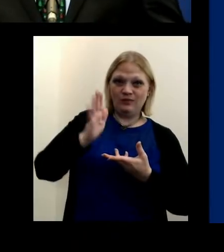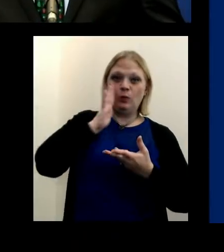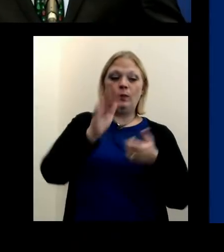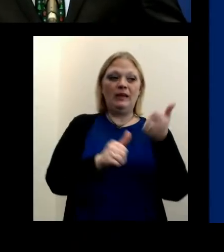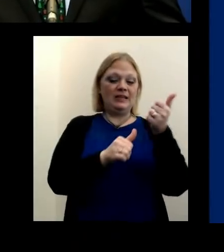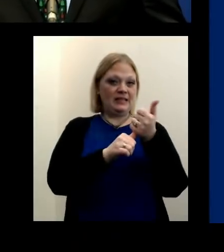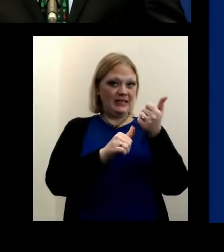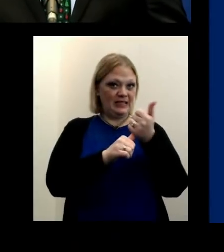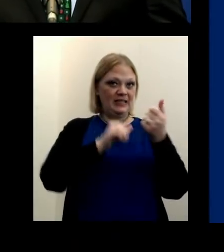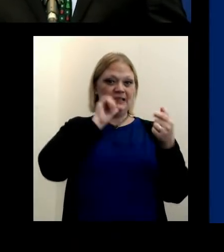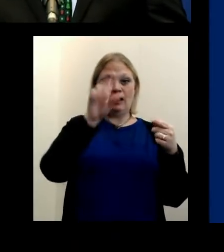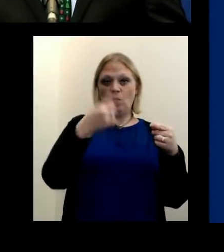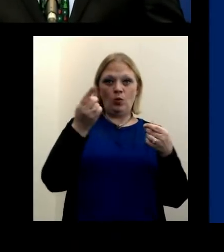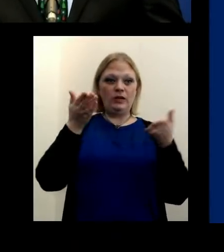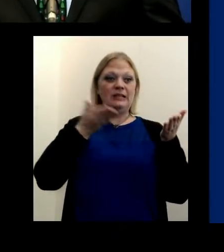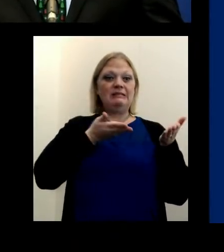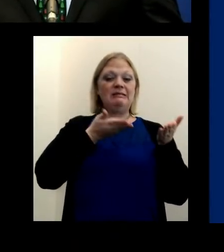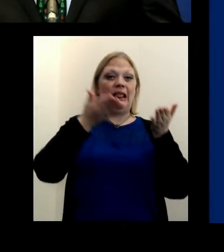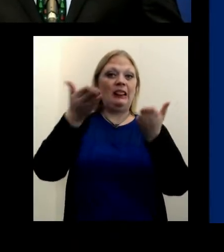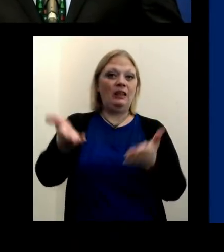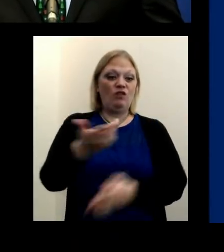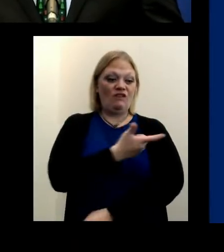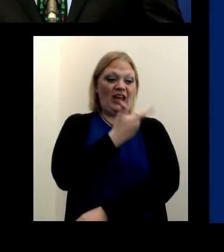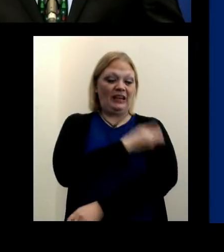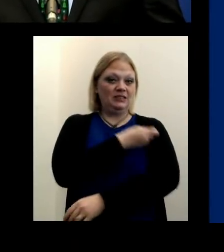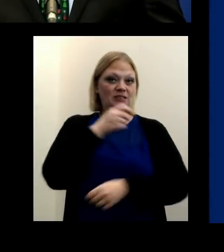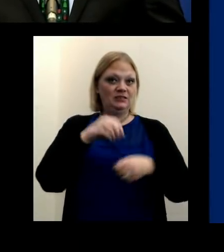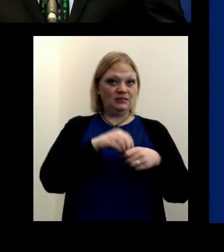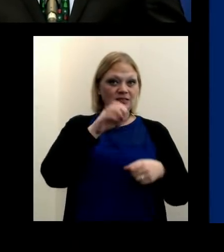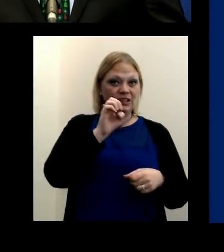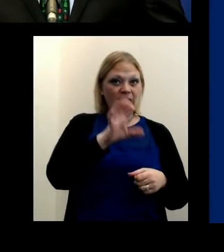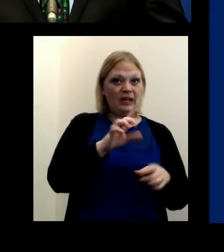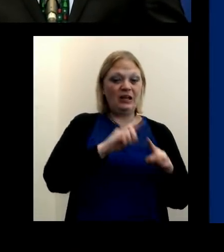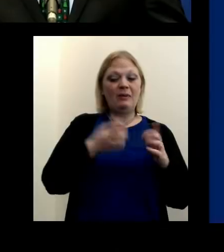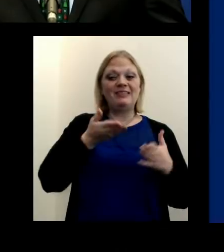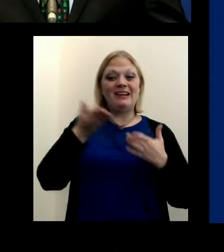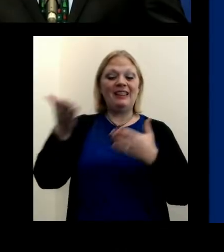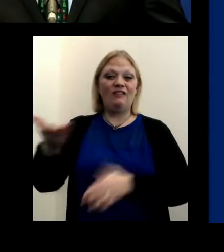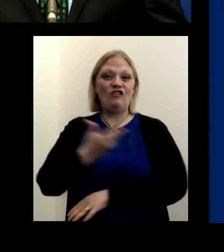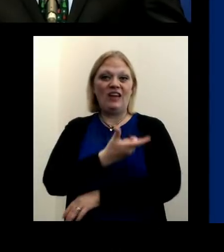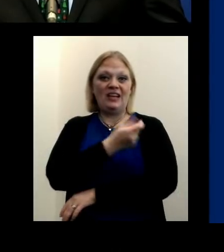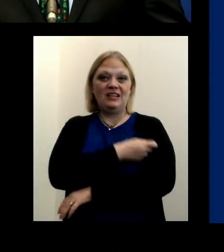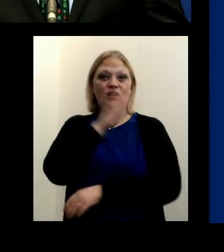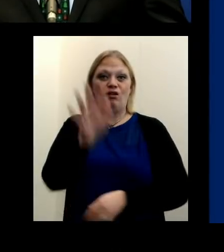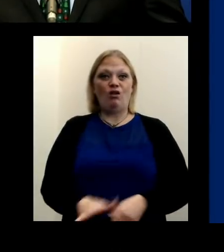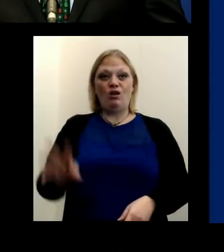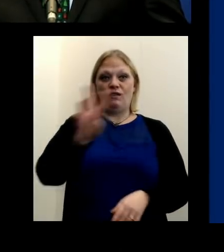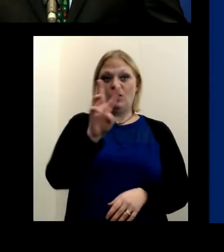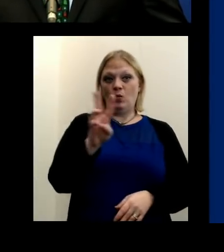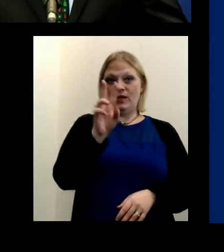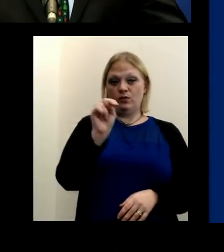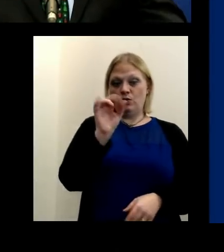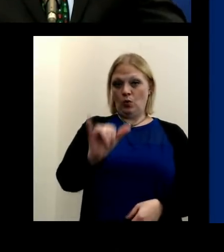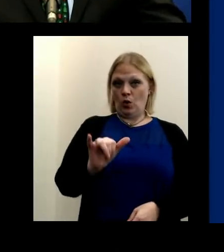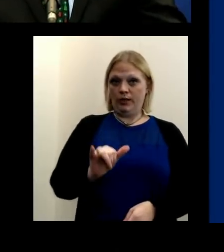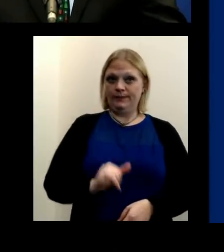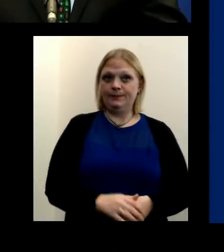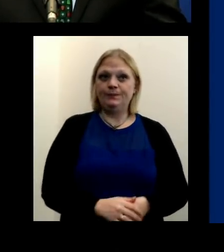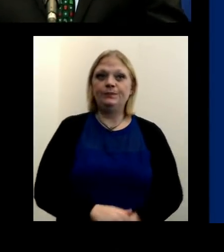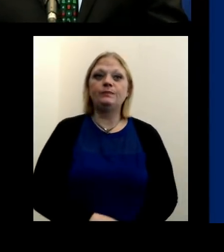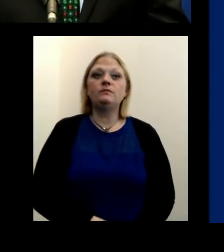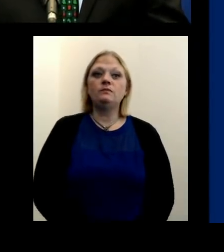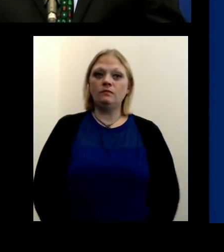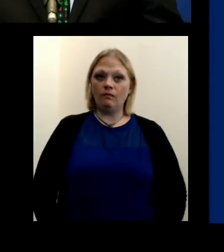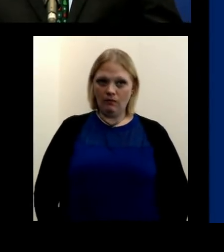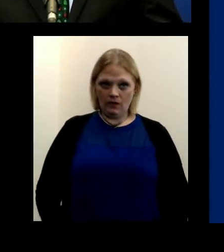assisting not only delivery of vaccine in Erie County, but delivery of vaccine across Western New York. The Erie County Vaccine